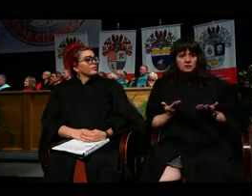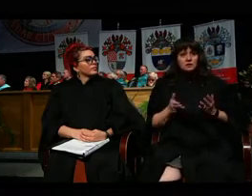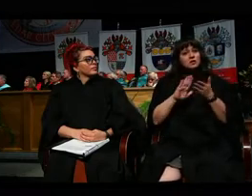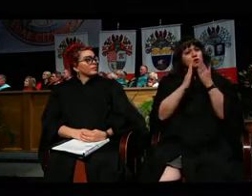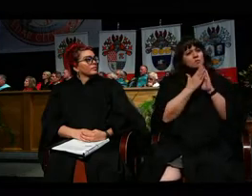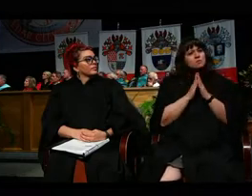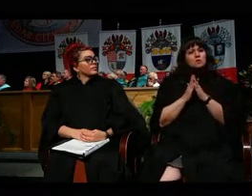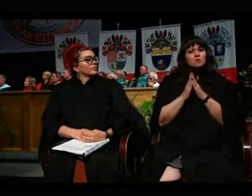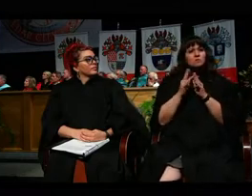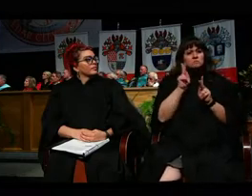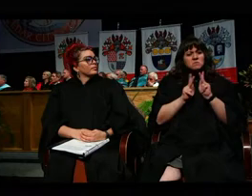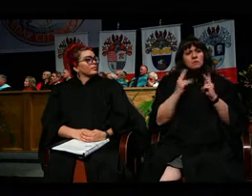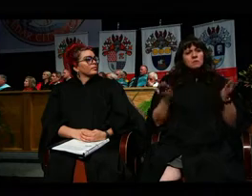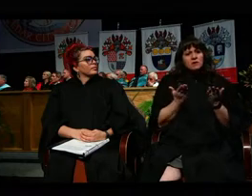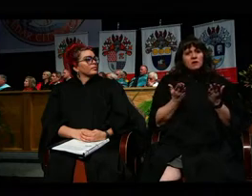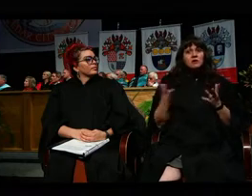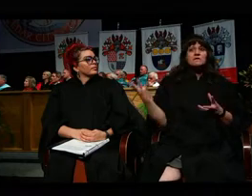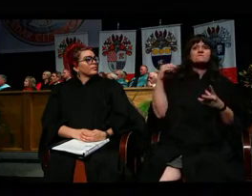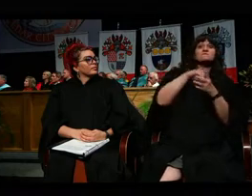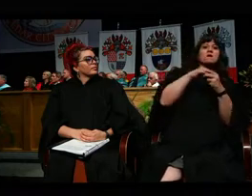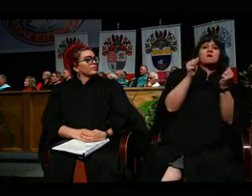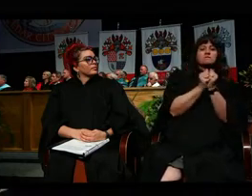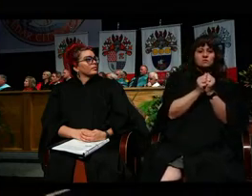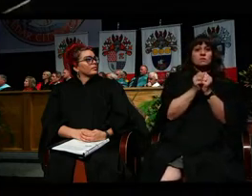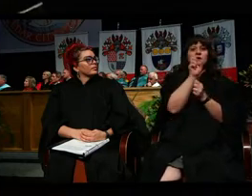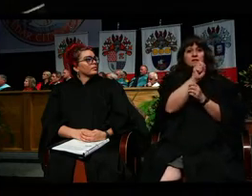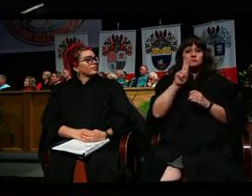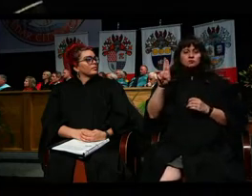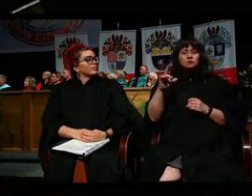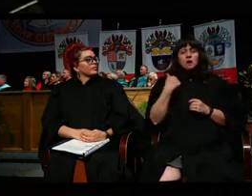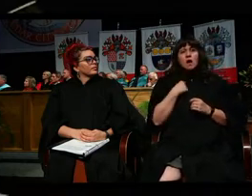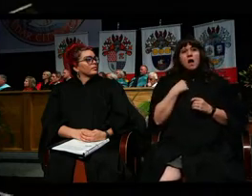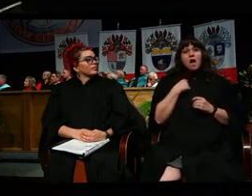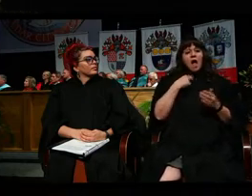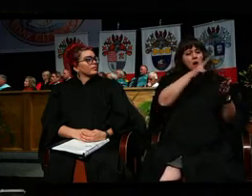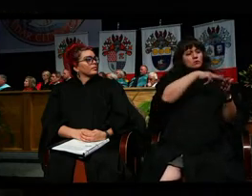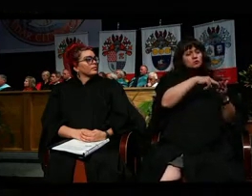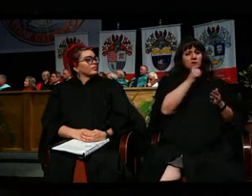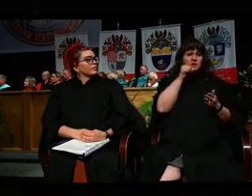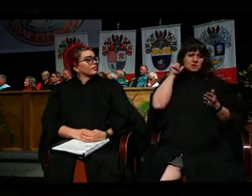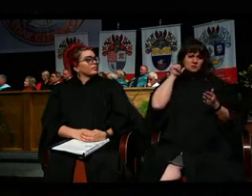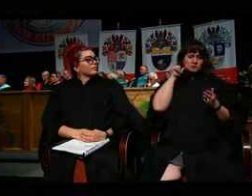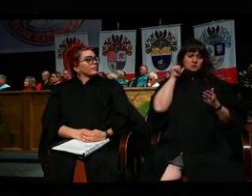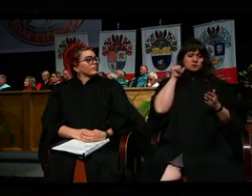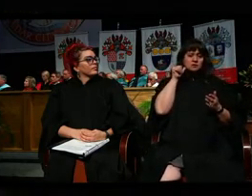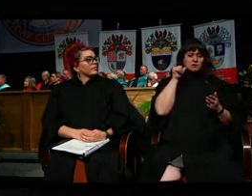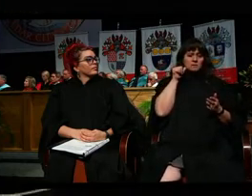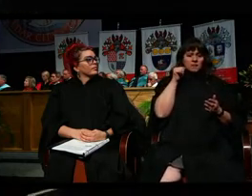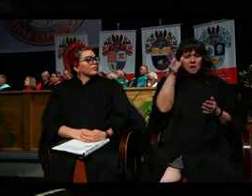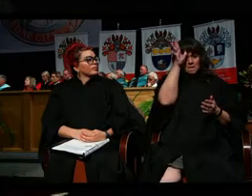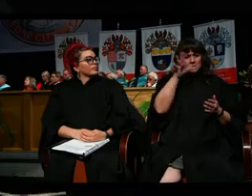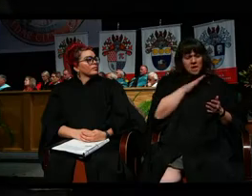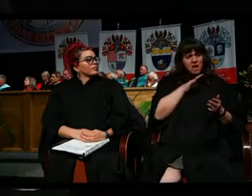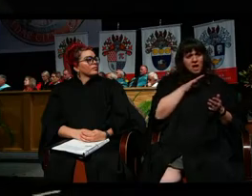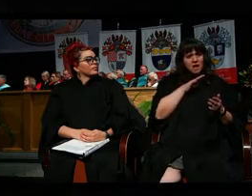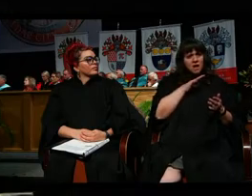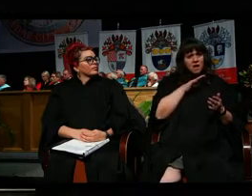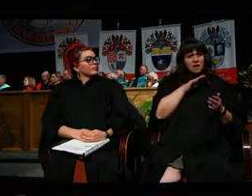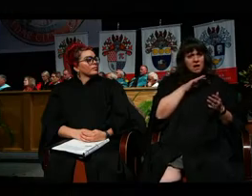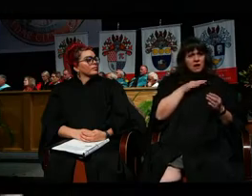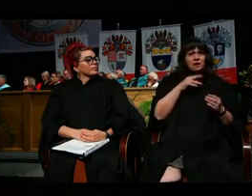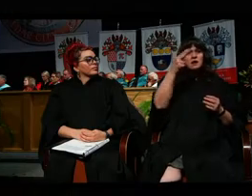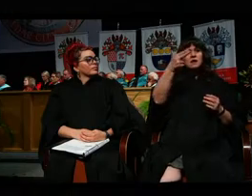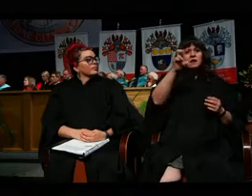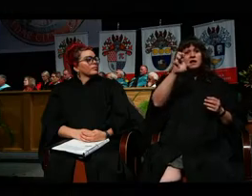part of this institution. Let me share. I read some thoughts yesterday from a man who, his name is David